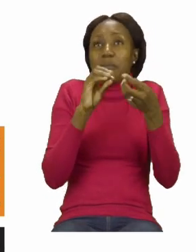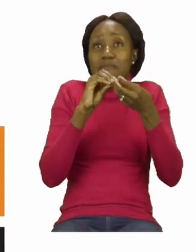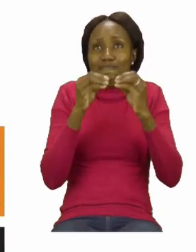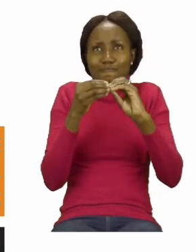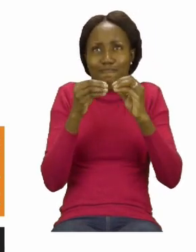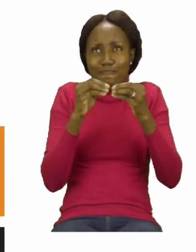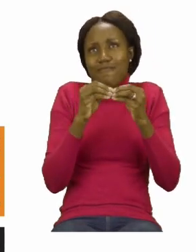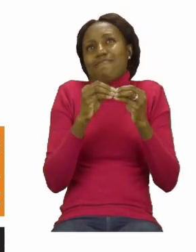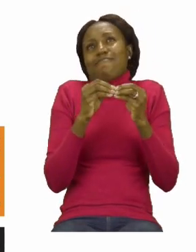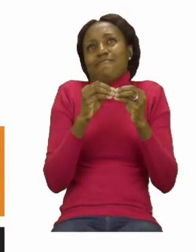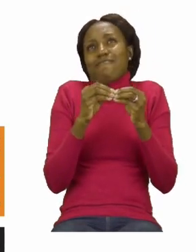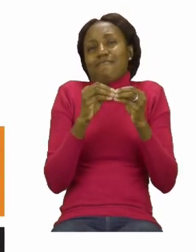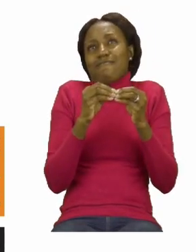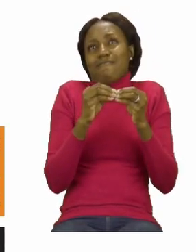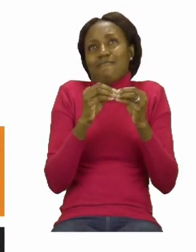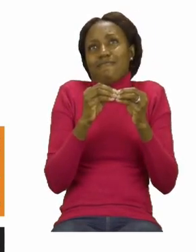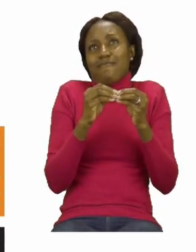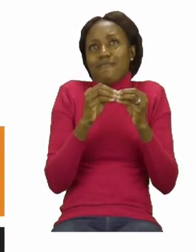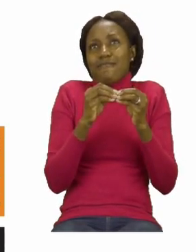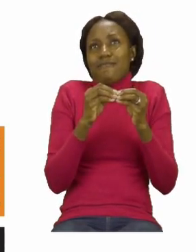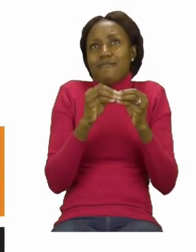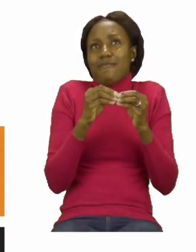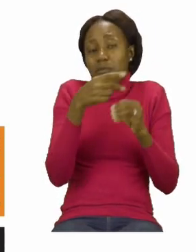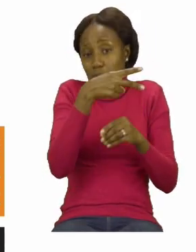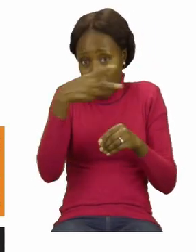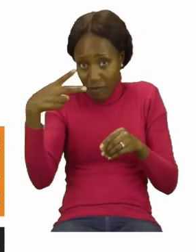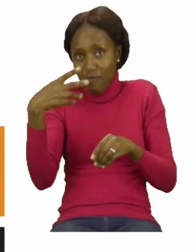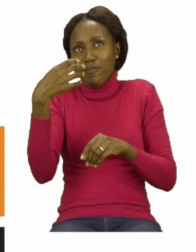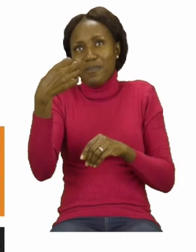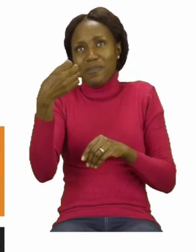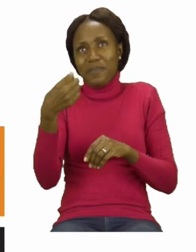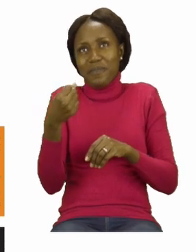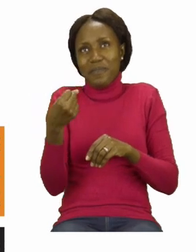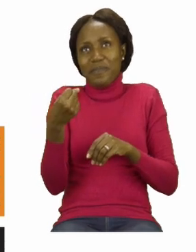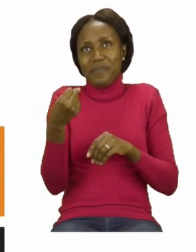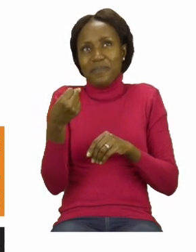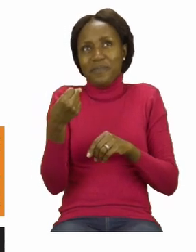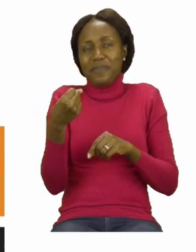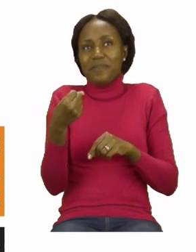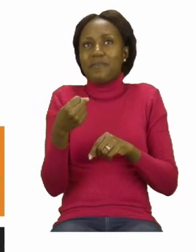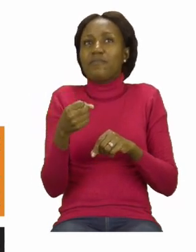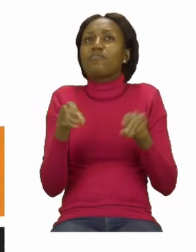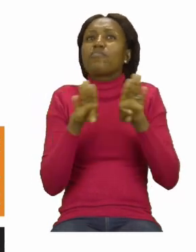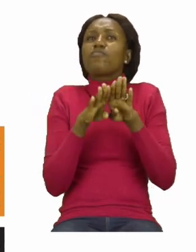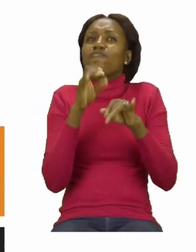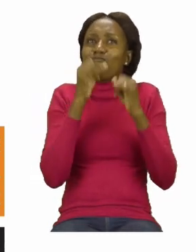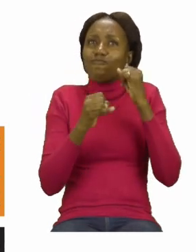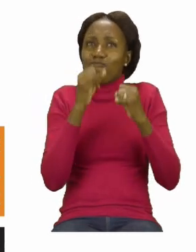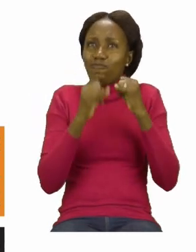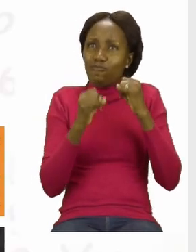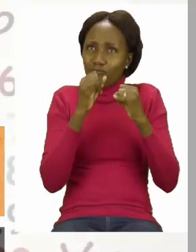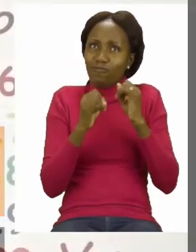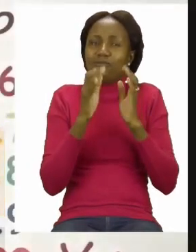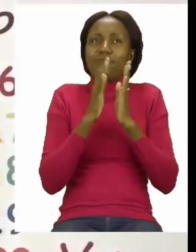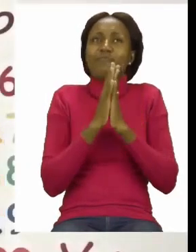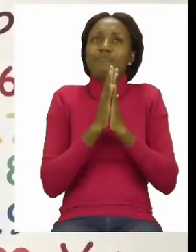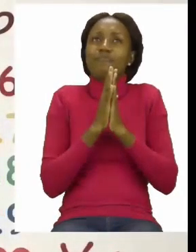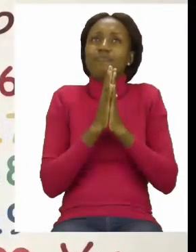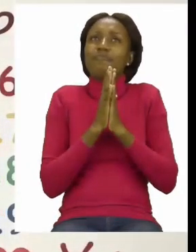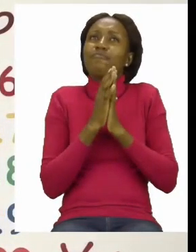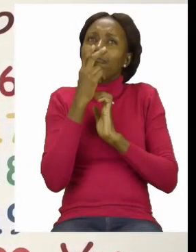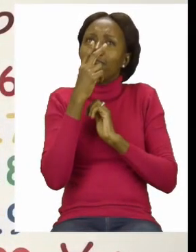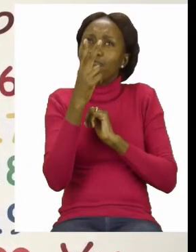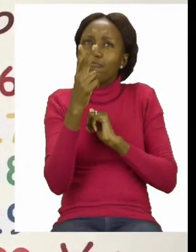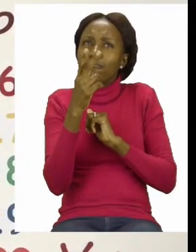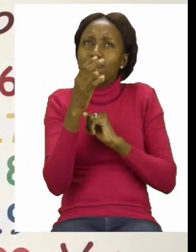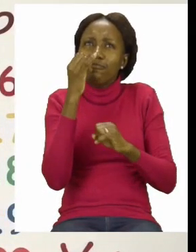to itself to give you the answer. We are going to do the last one together. So let's take a look. The last